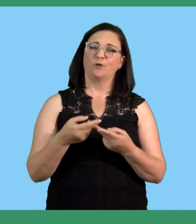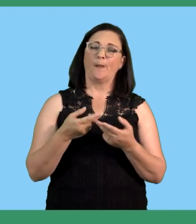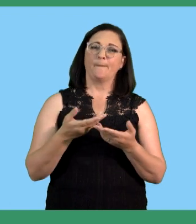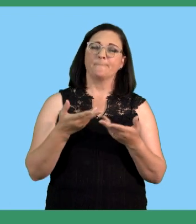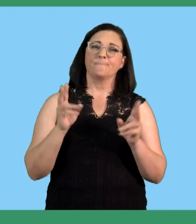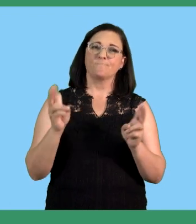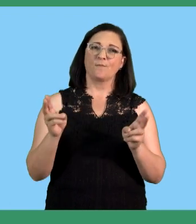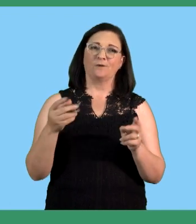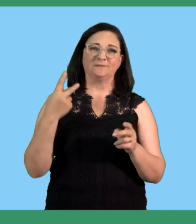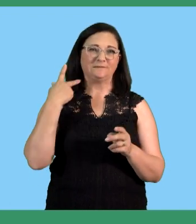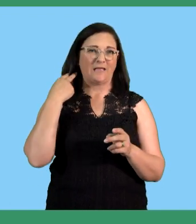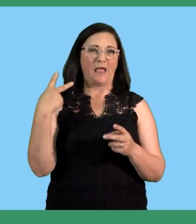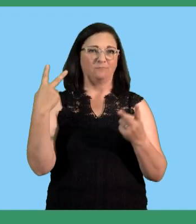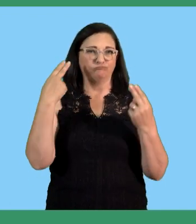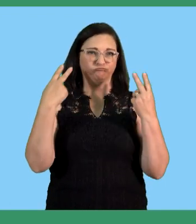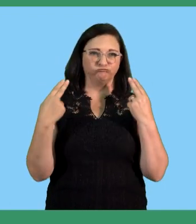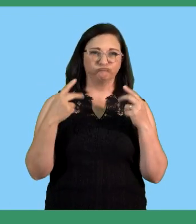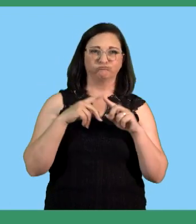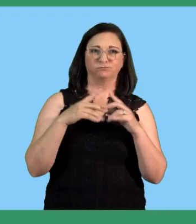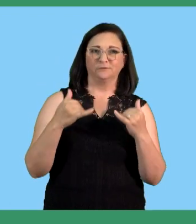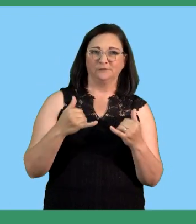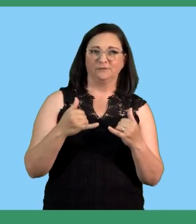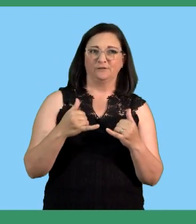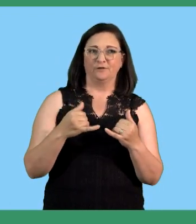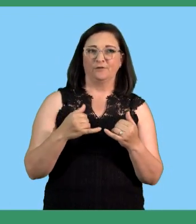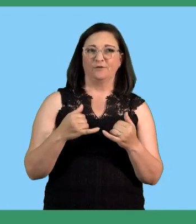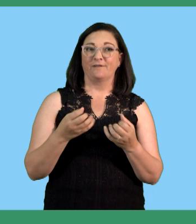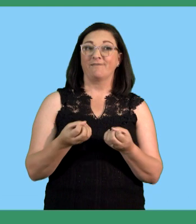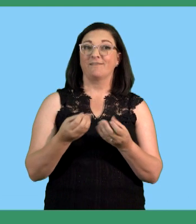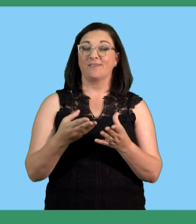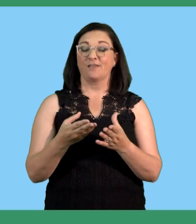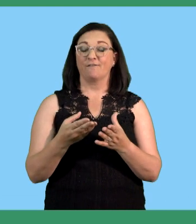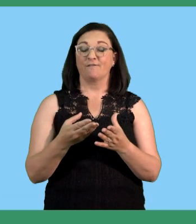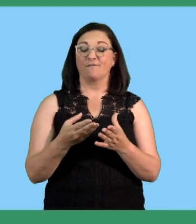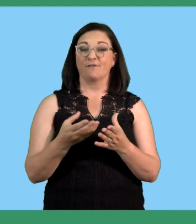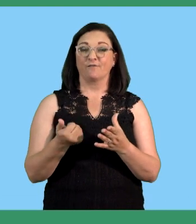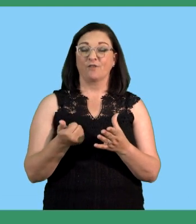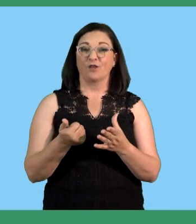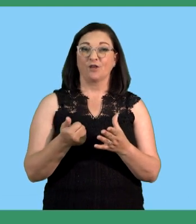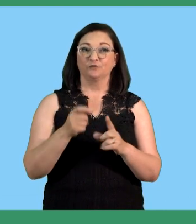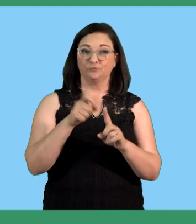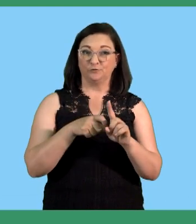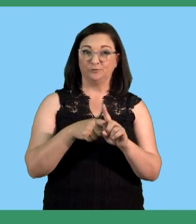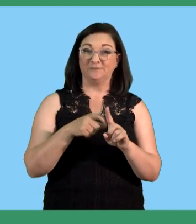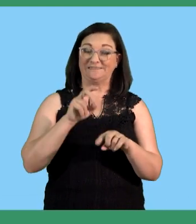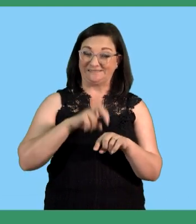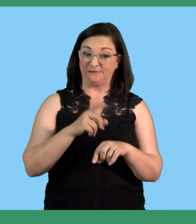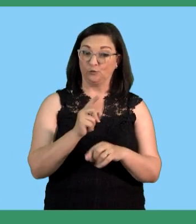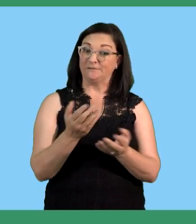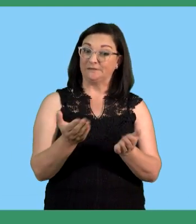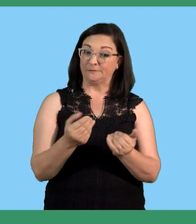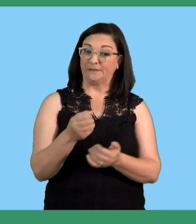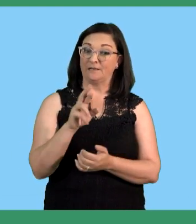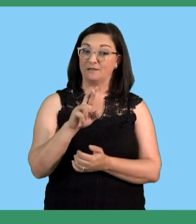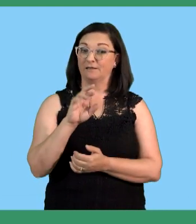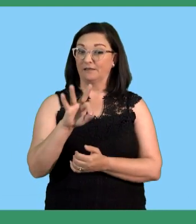Kimberly, the owner, outlined to her new employee that they are expected to generate 300 rands per day.